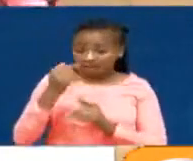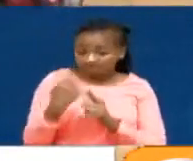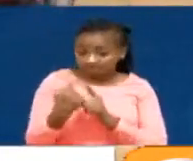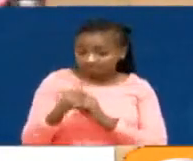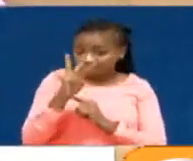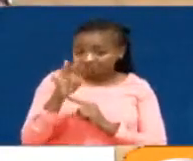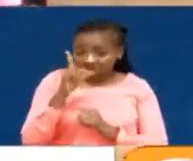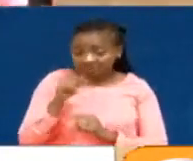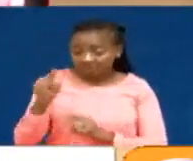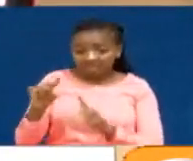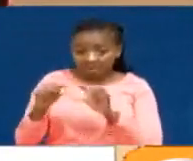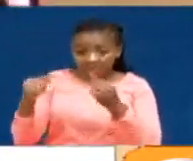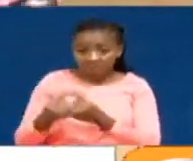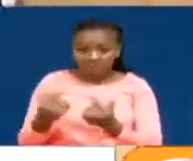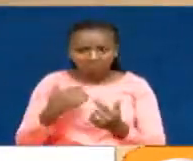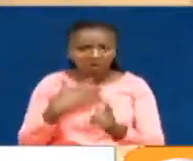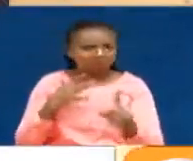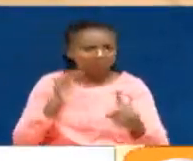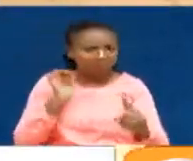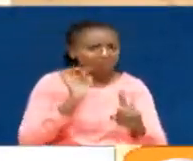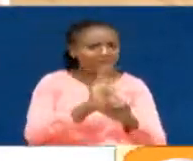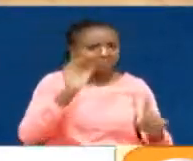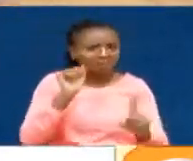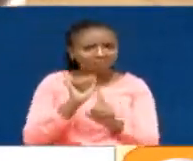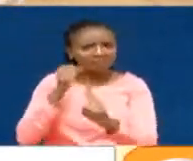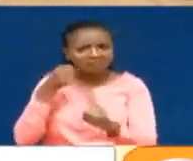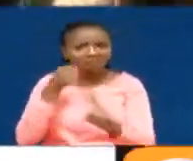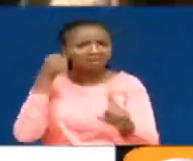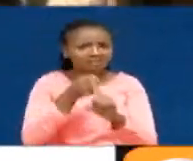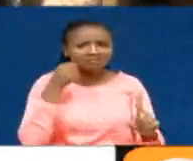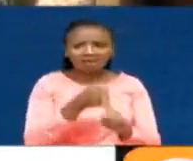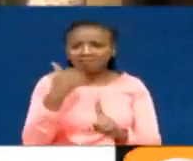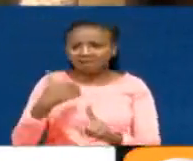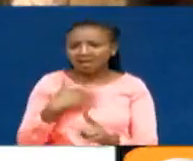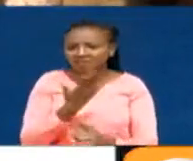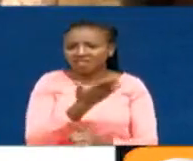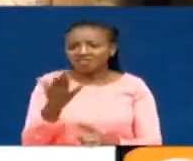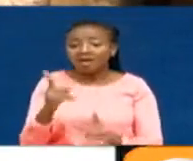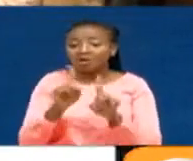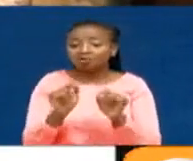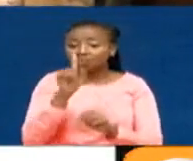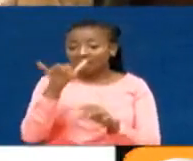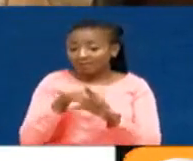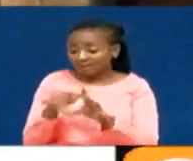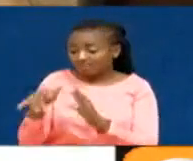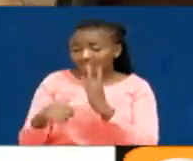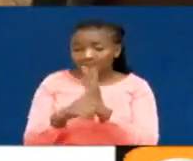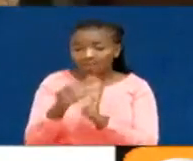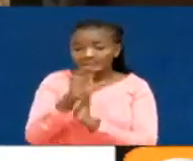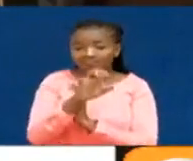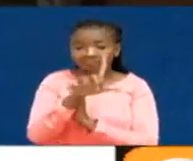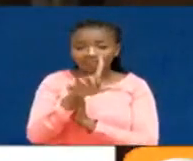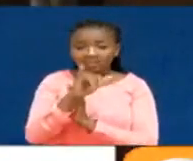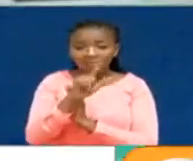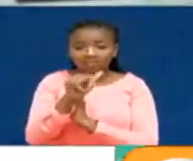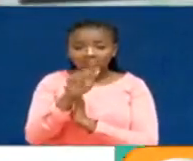on, and Box Girls Kenya was having an impact on the national boxing scene, with one of the members, Elizabeth Adhiambo, becoming